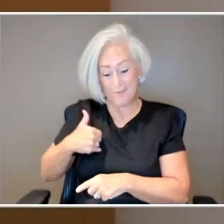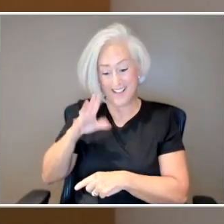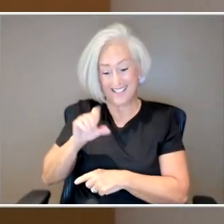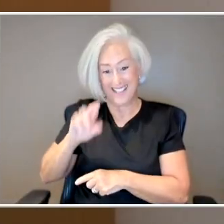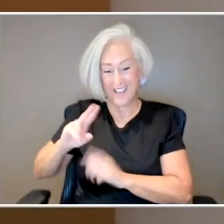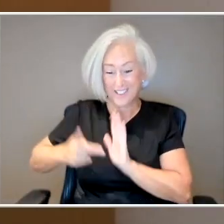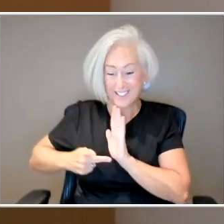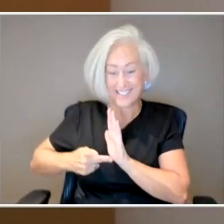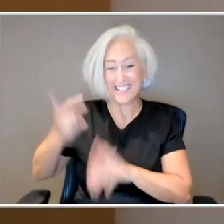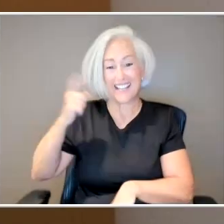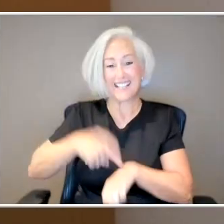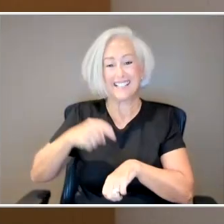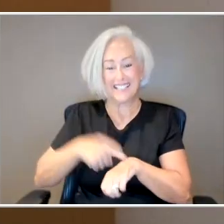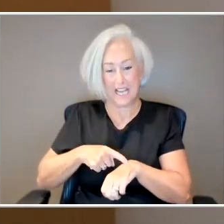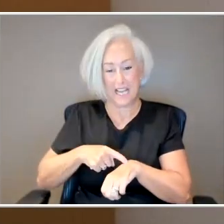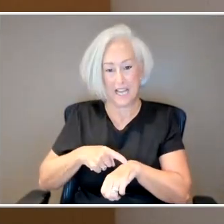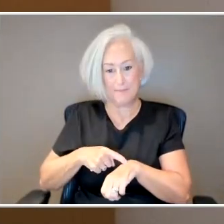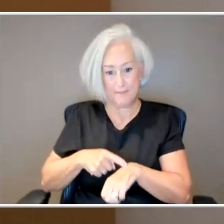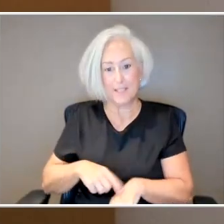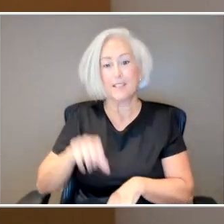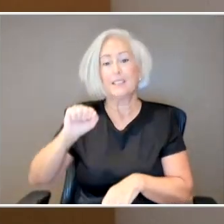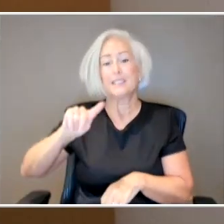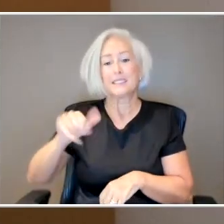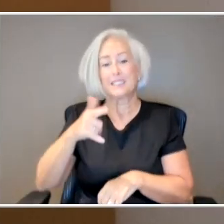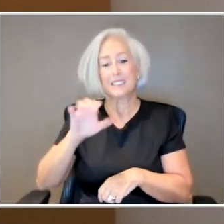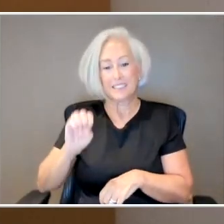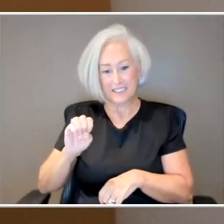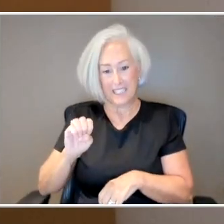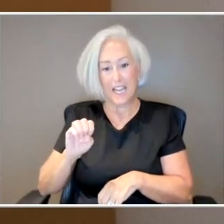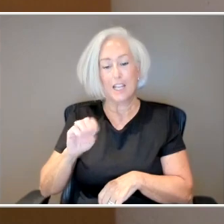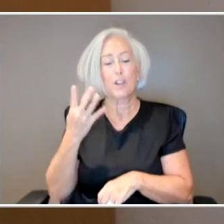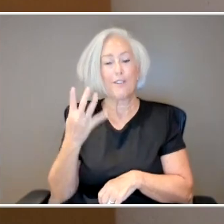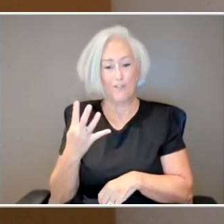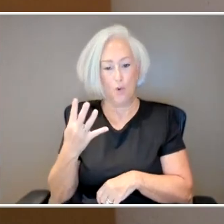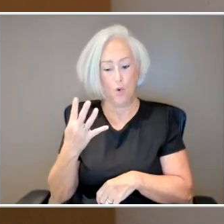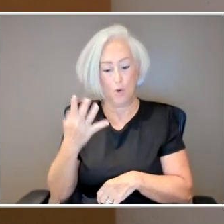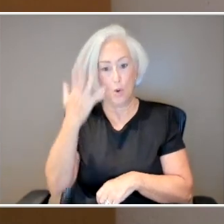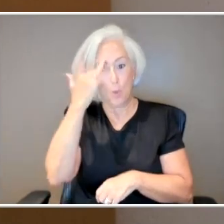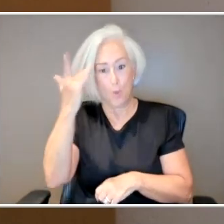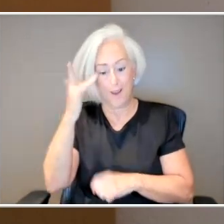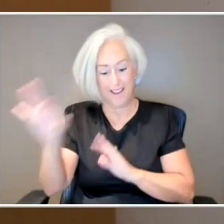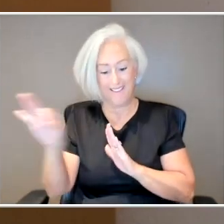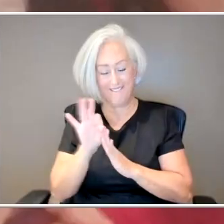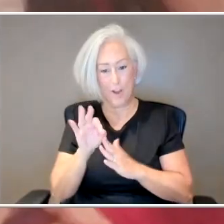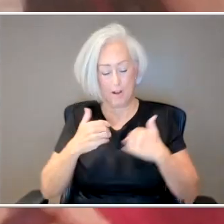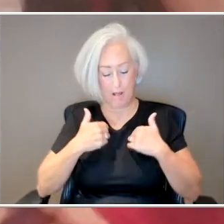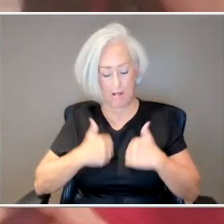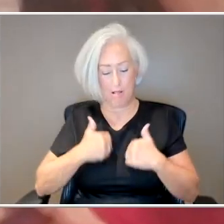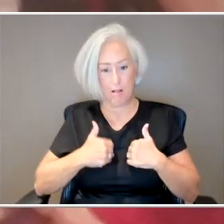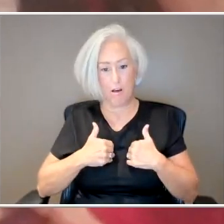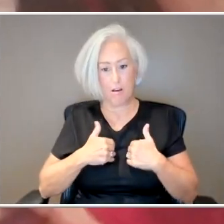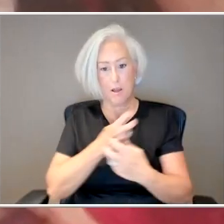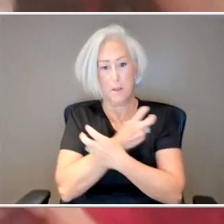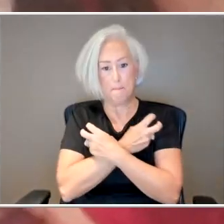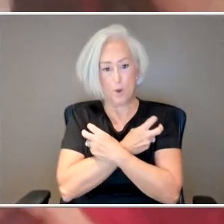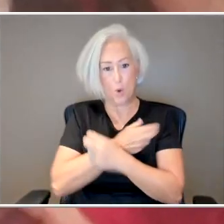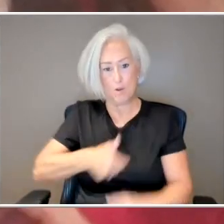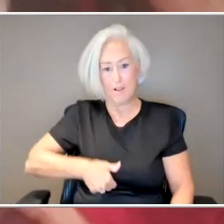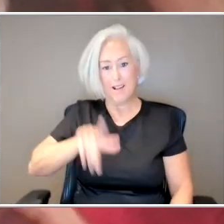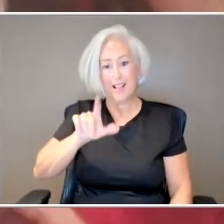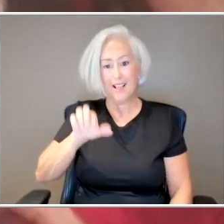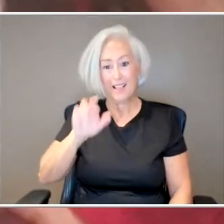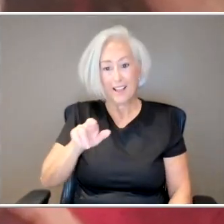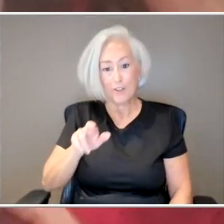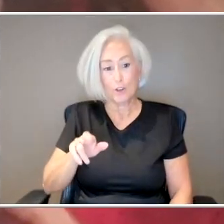4 since it was found in the lung and the bones and the liver. She was originally diagnosed 12